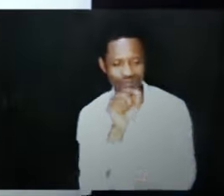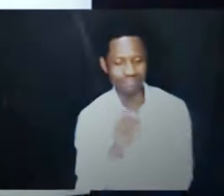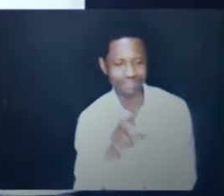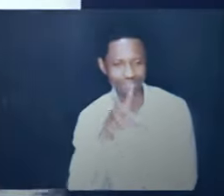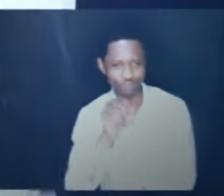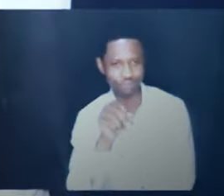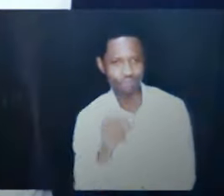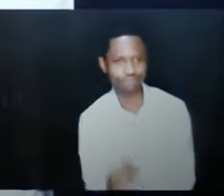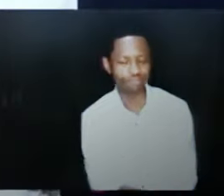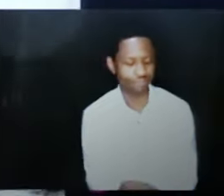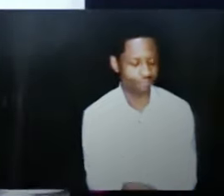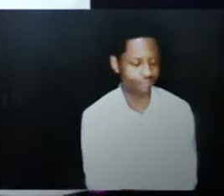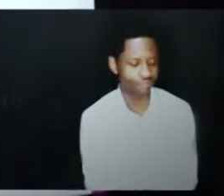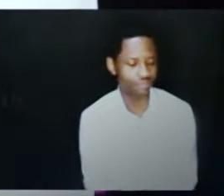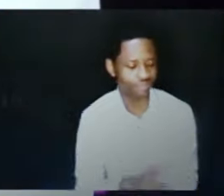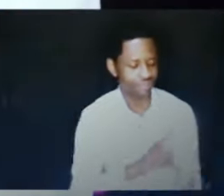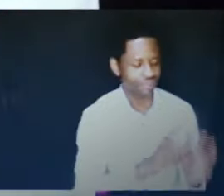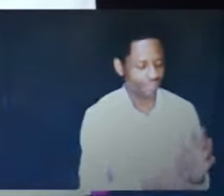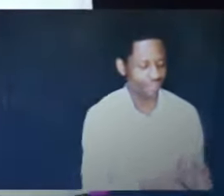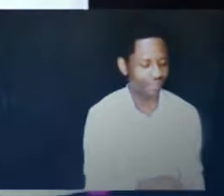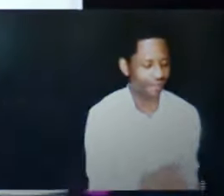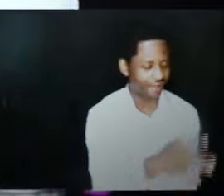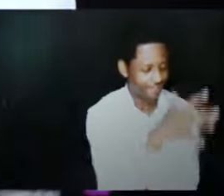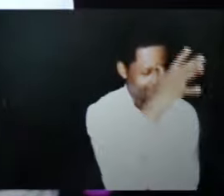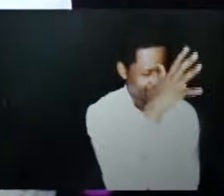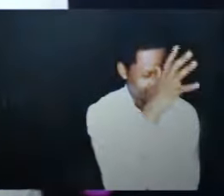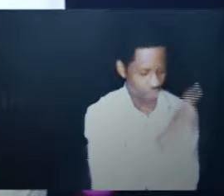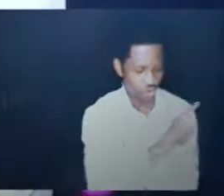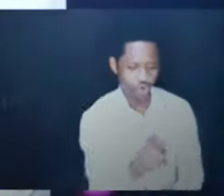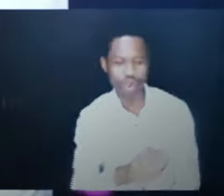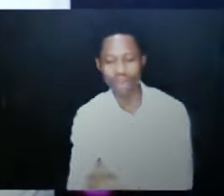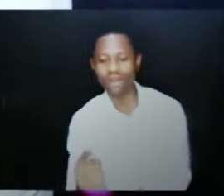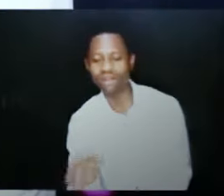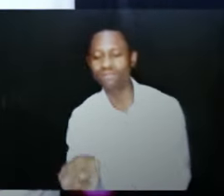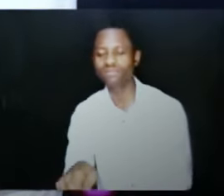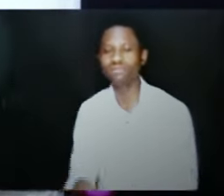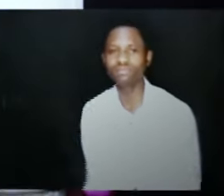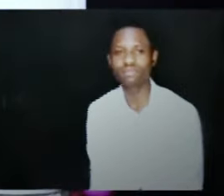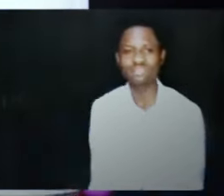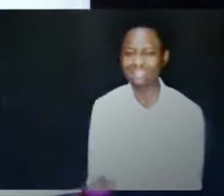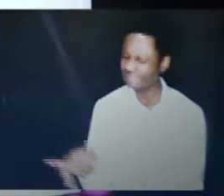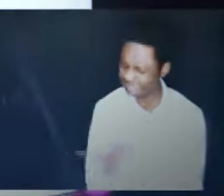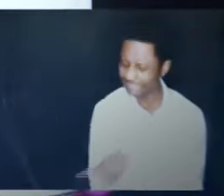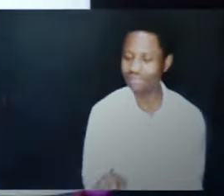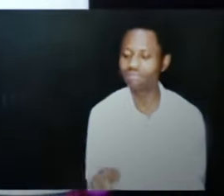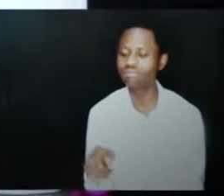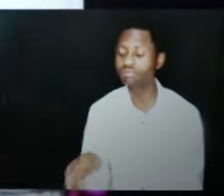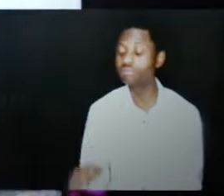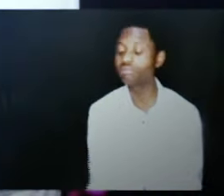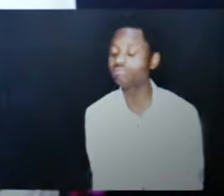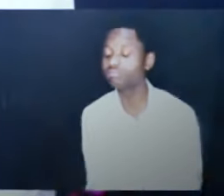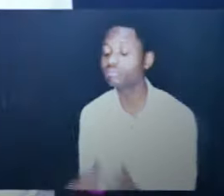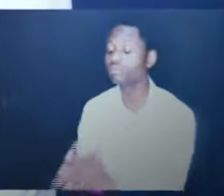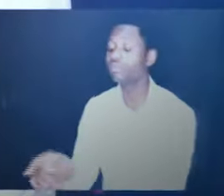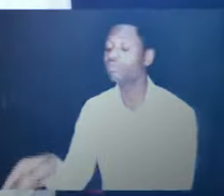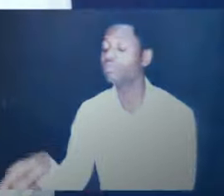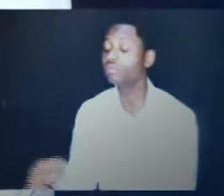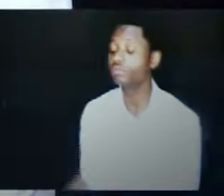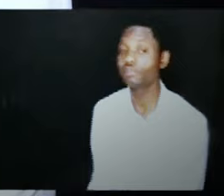20, 30. Then the father went to the other son and said the same thing. He